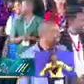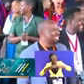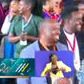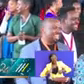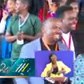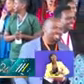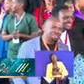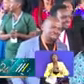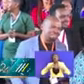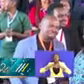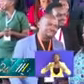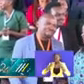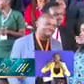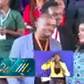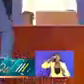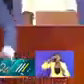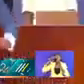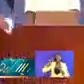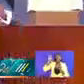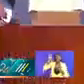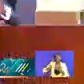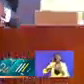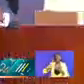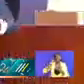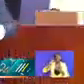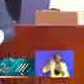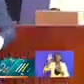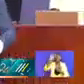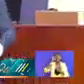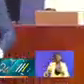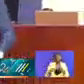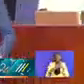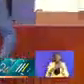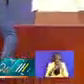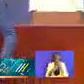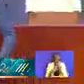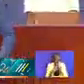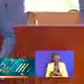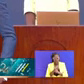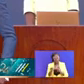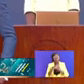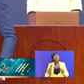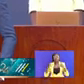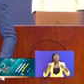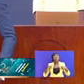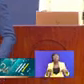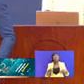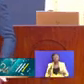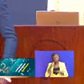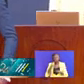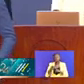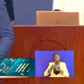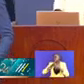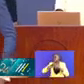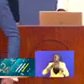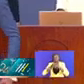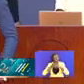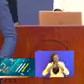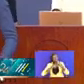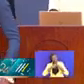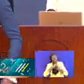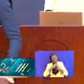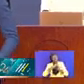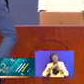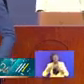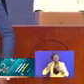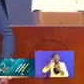preach because of their scar we will honor the generals and tell them listen you killed Goliath let